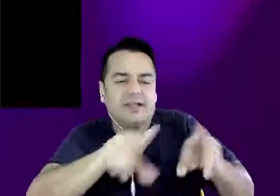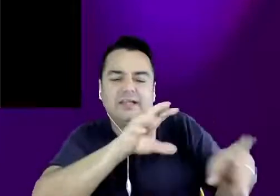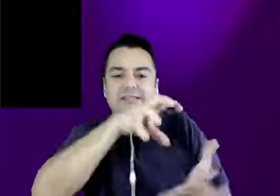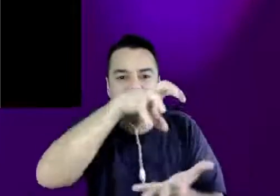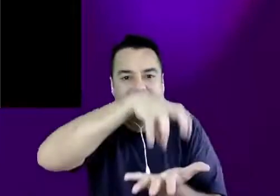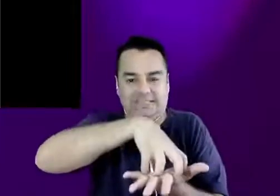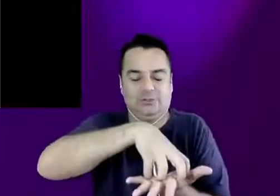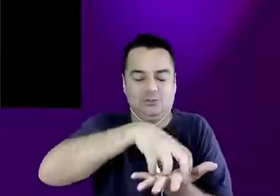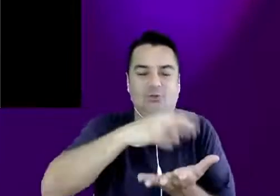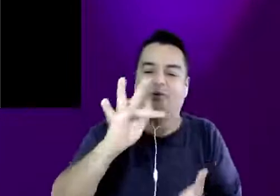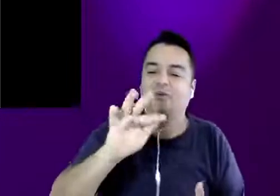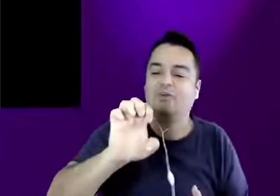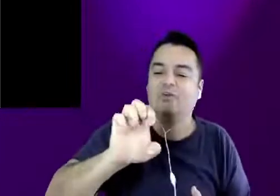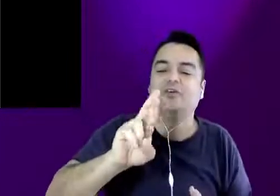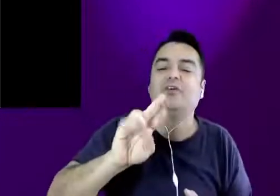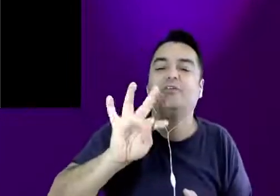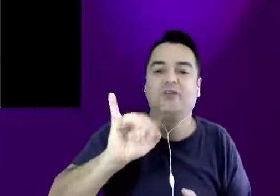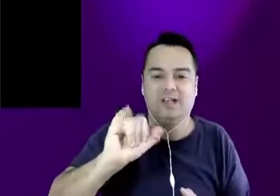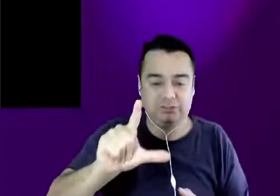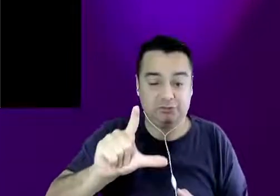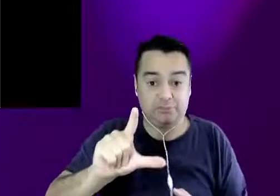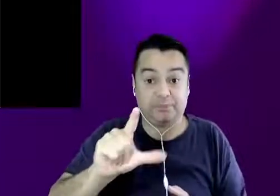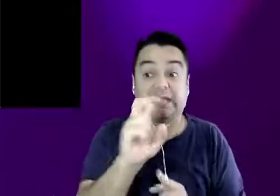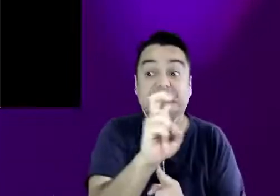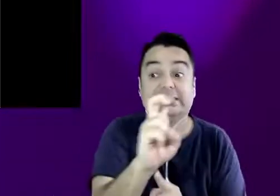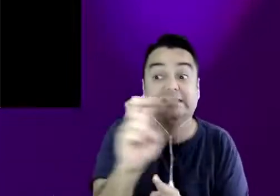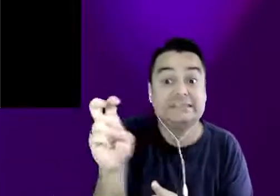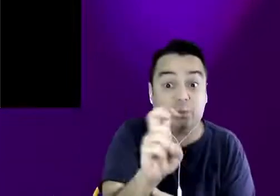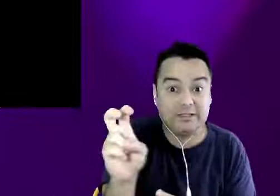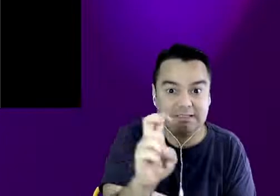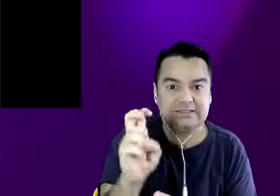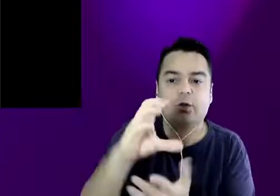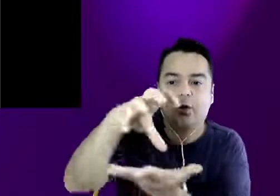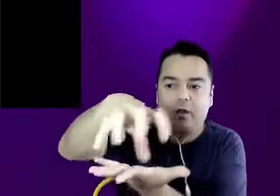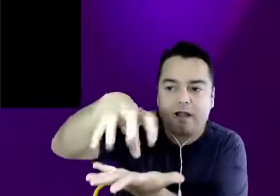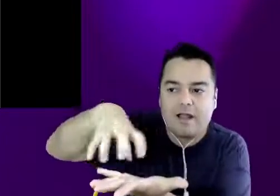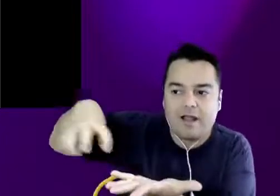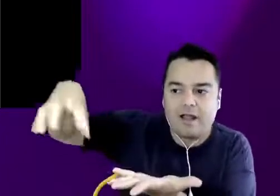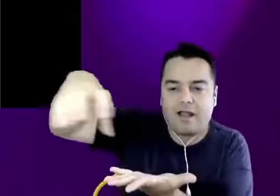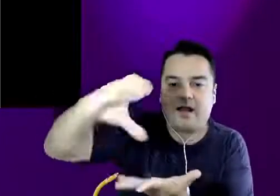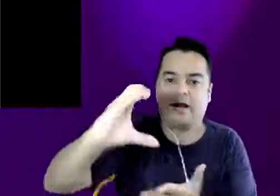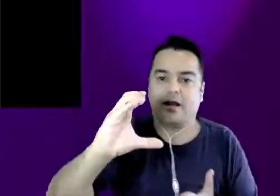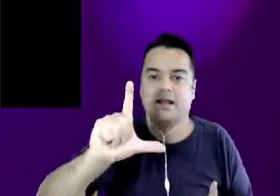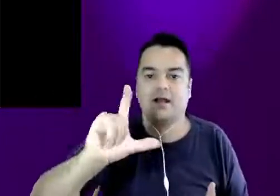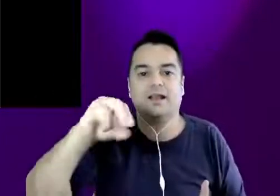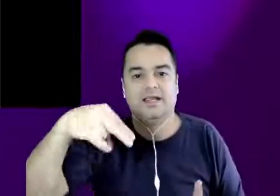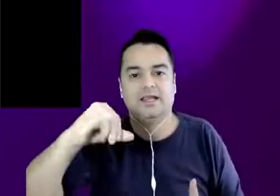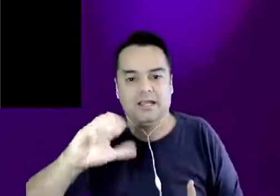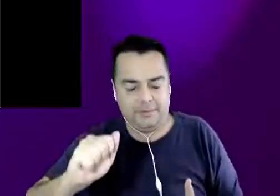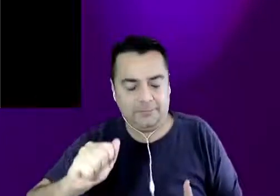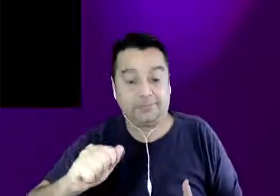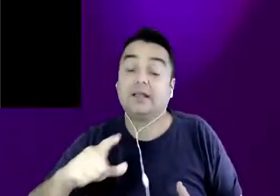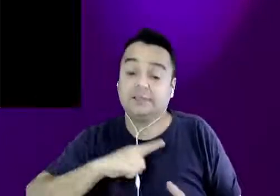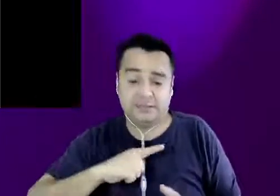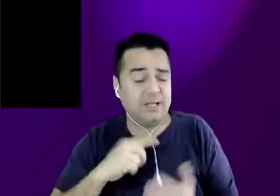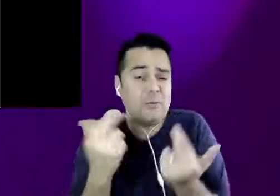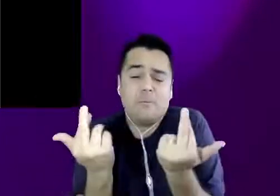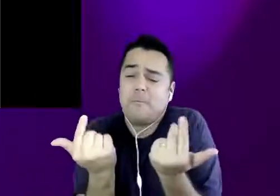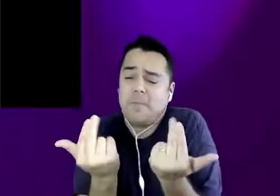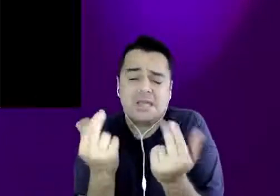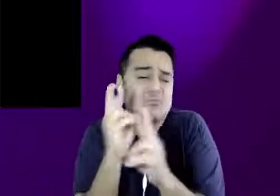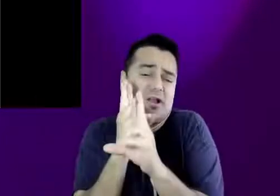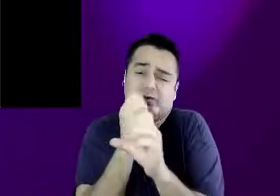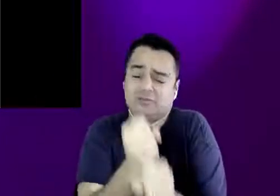And here, this other place also shows exactly the same. You cannot reproduce the results if you do not have